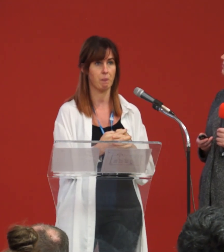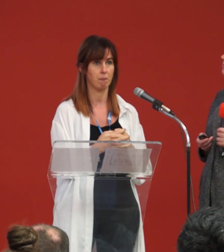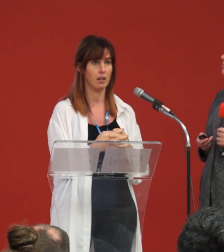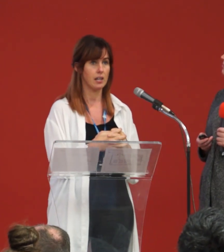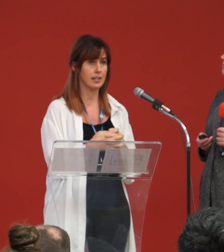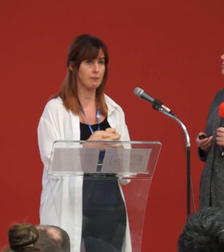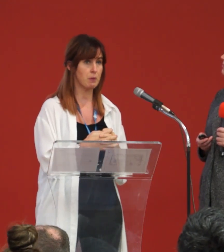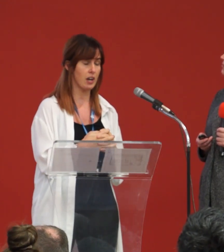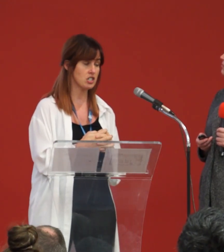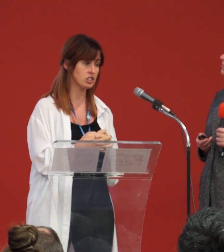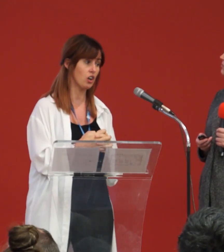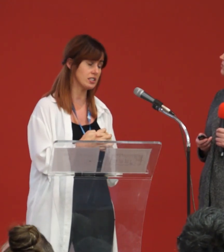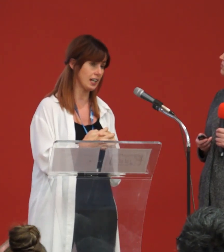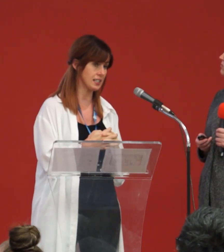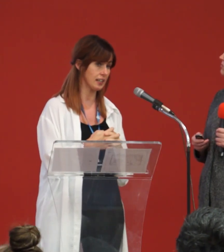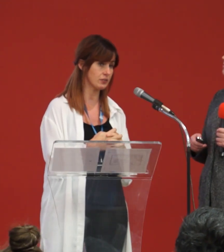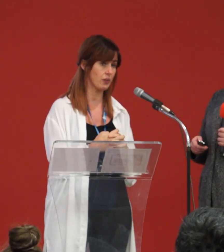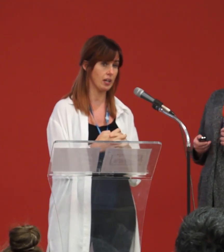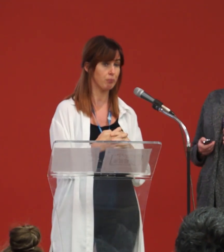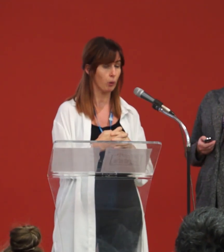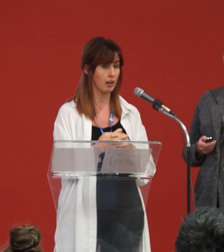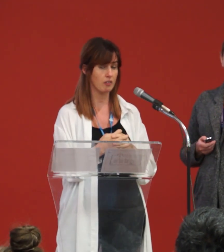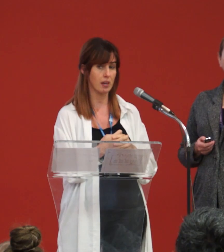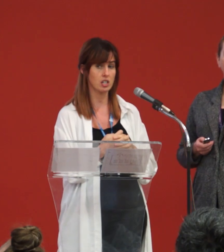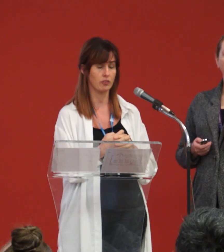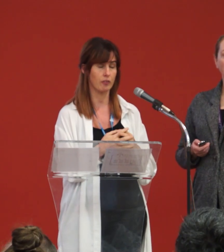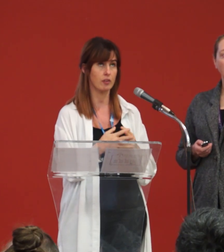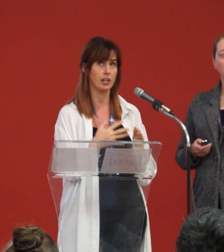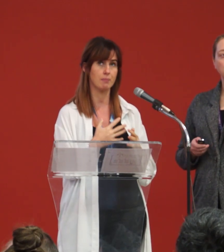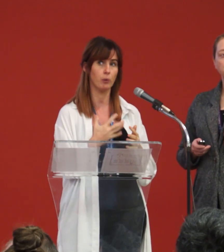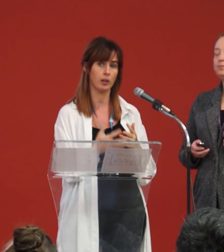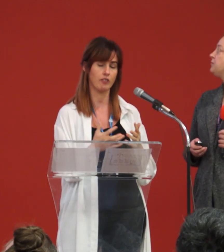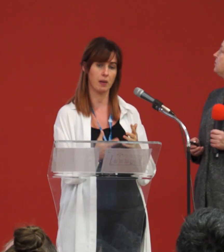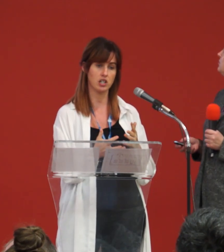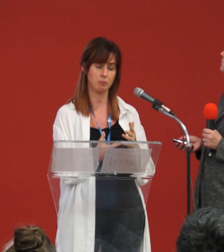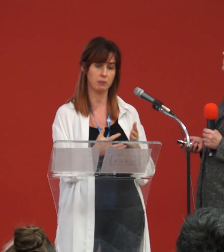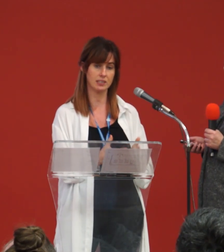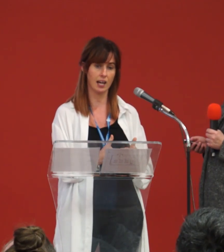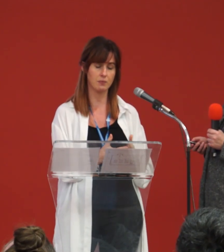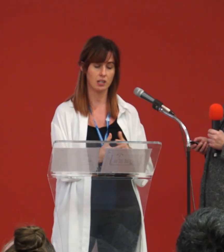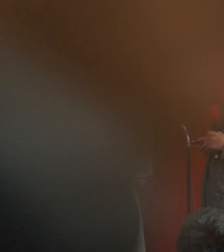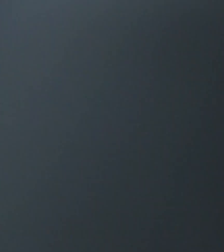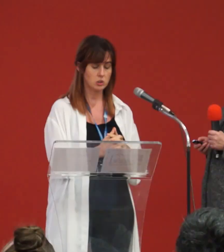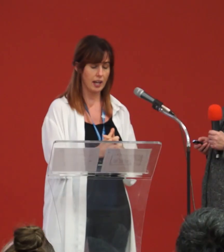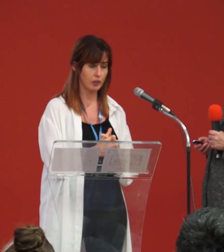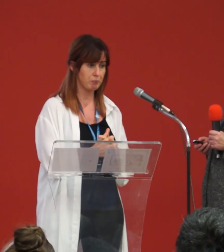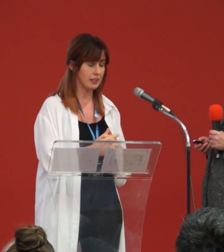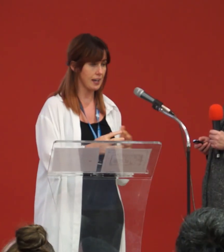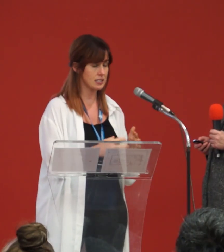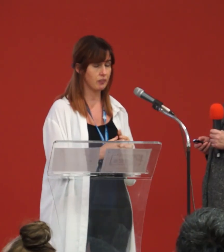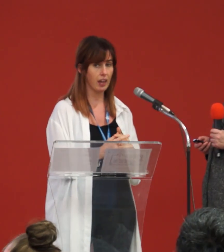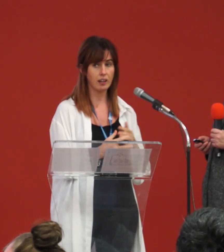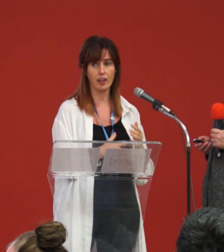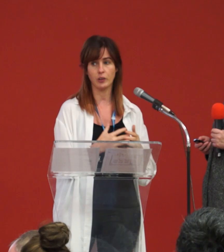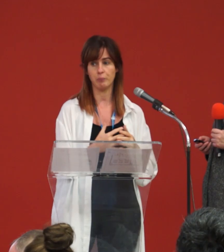happen. It gives professionals contact details for really important information in people's lives. So that could